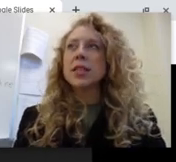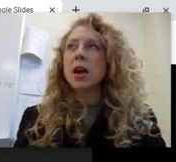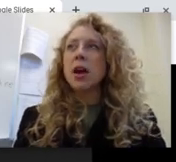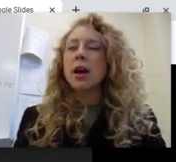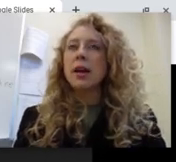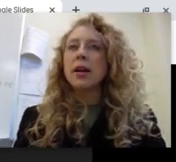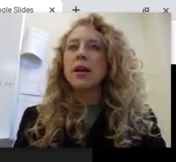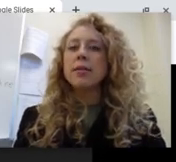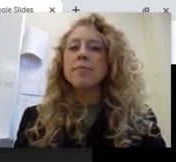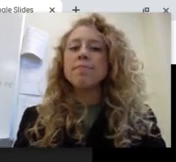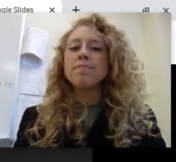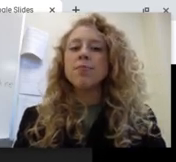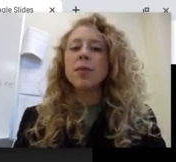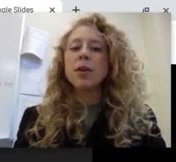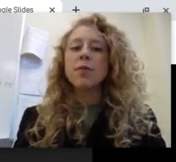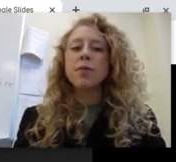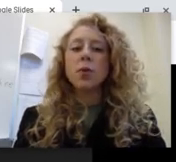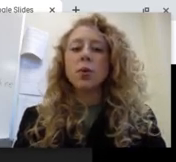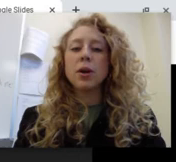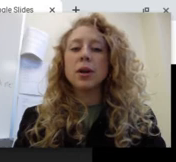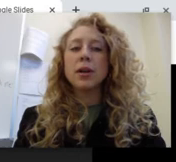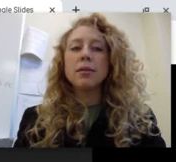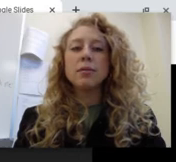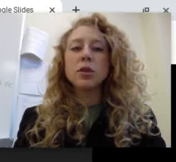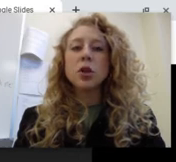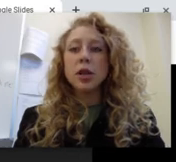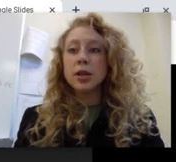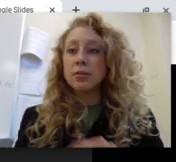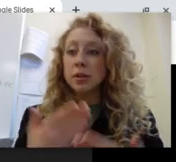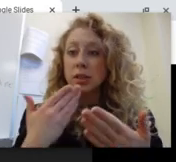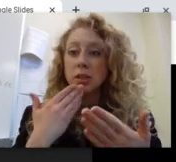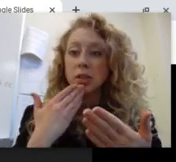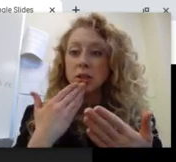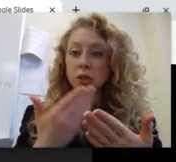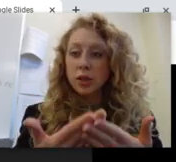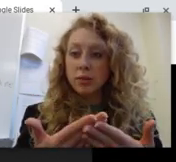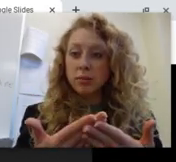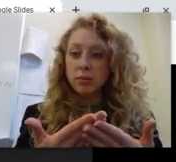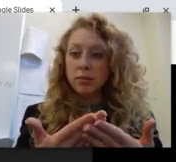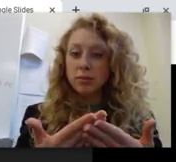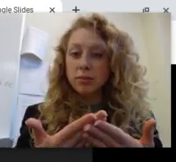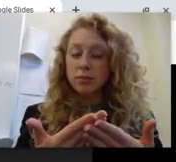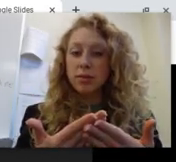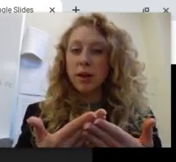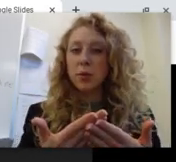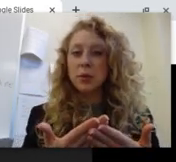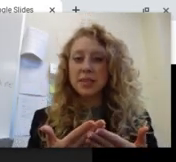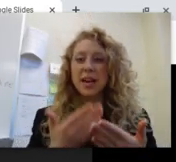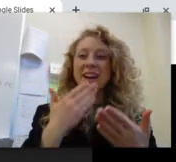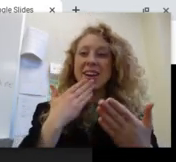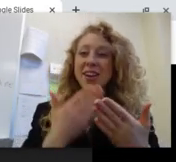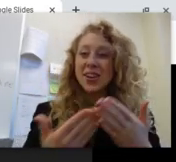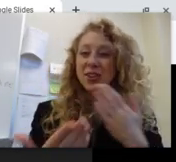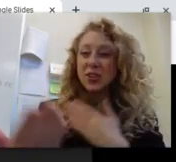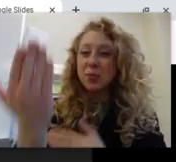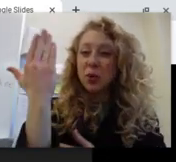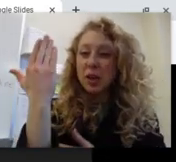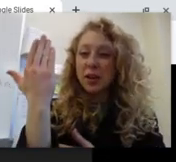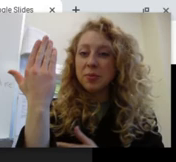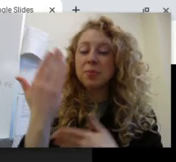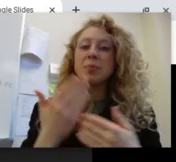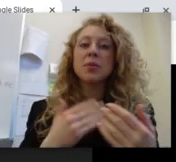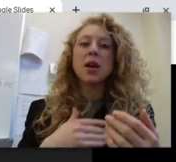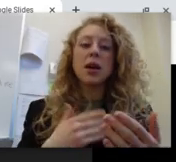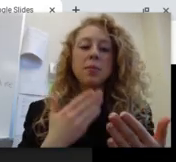the sign for good, good, like we would sign good